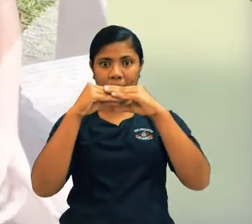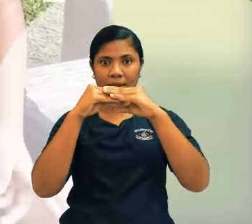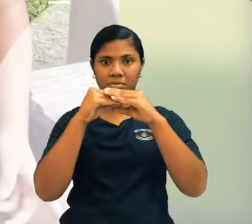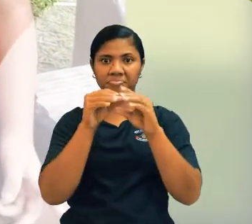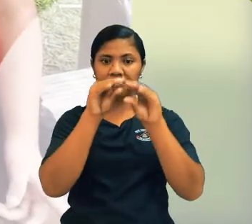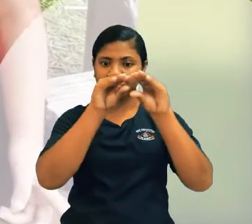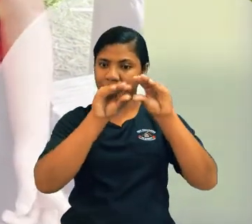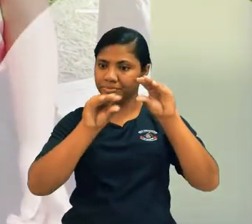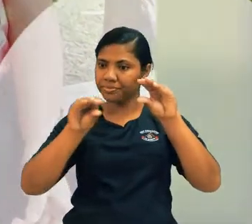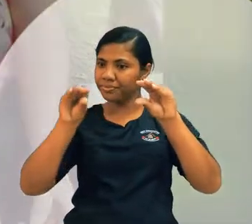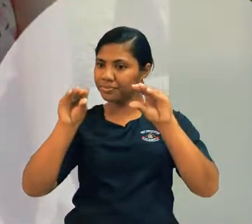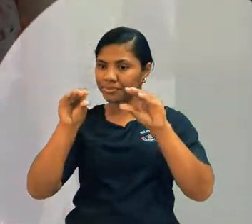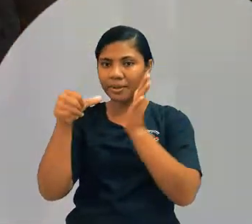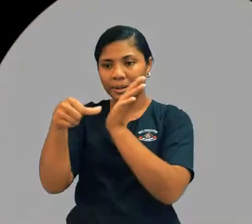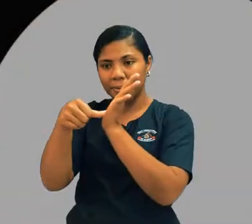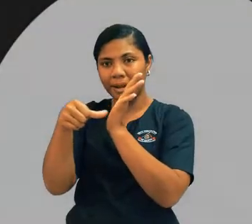ua a inga.